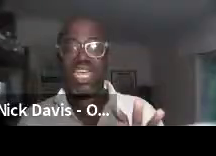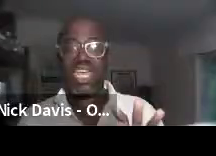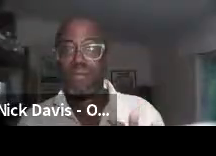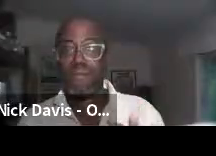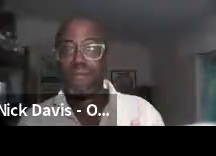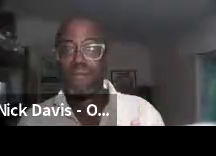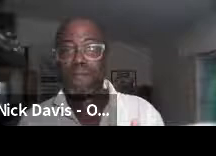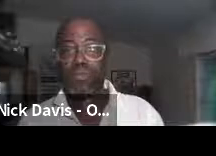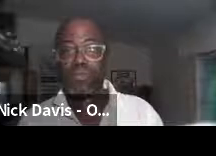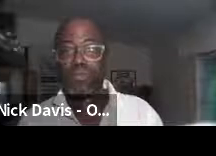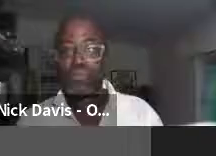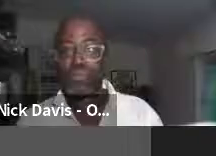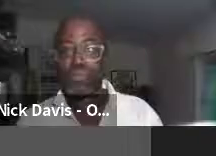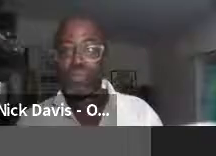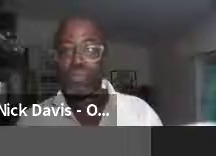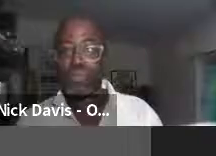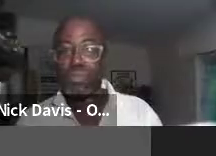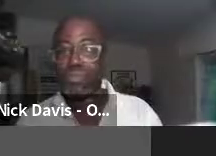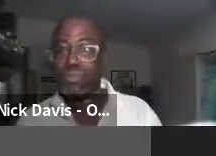questions?